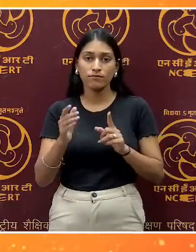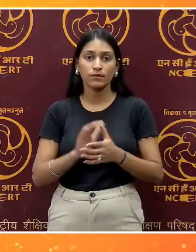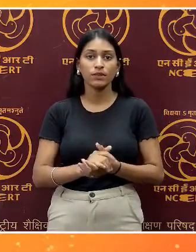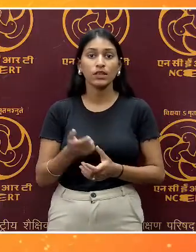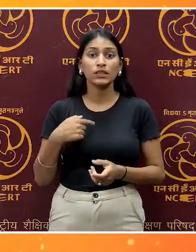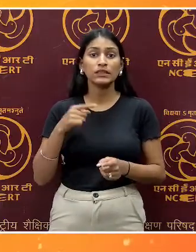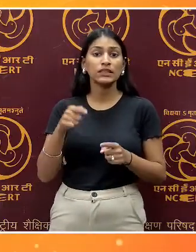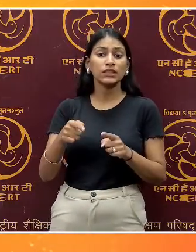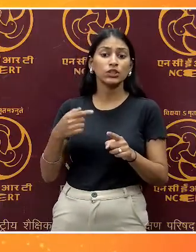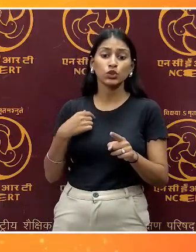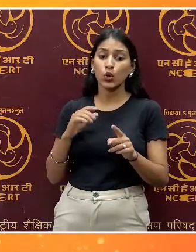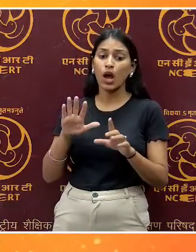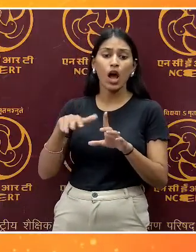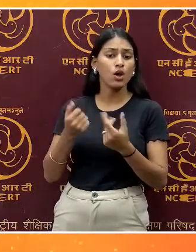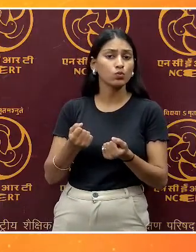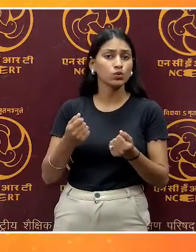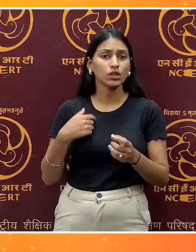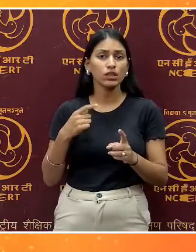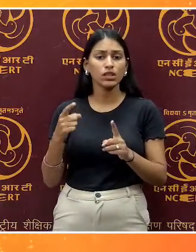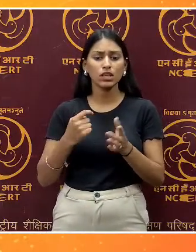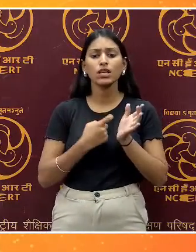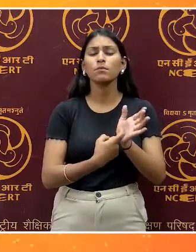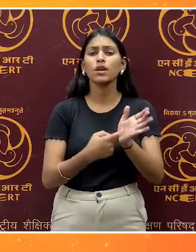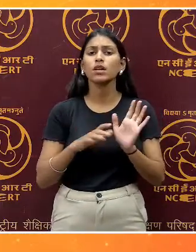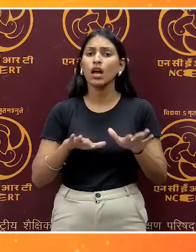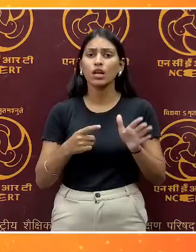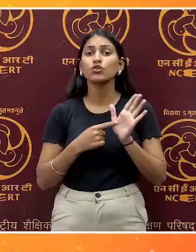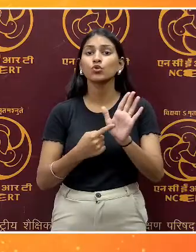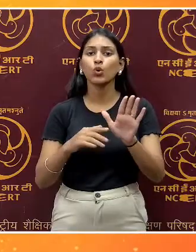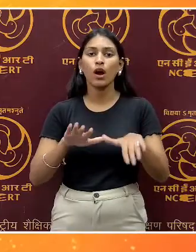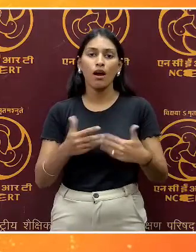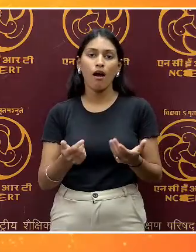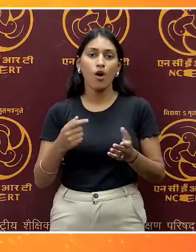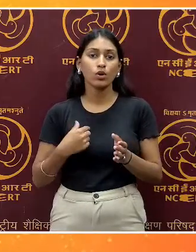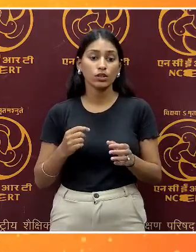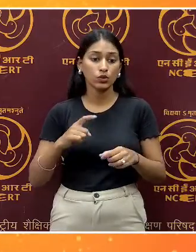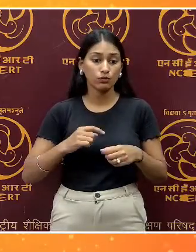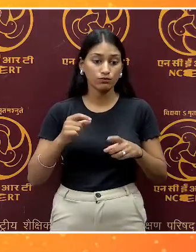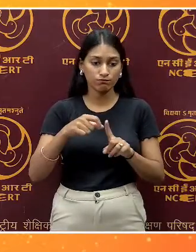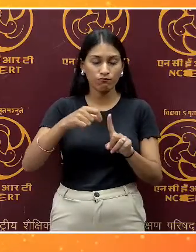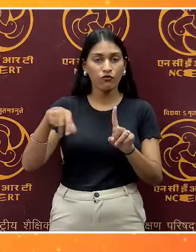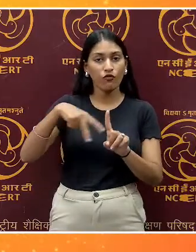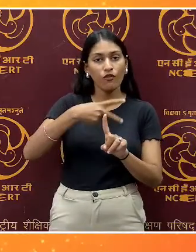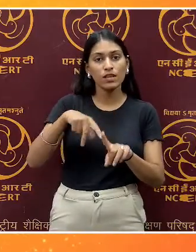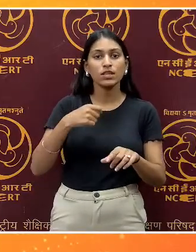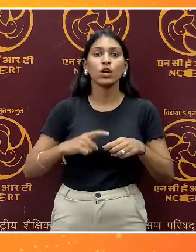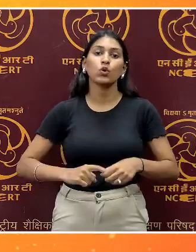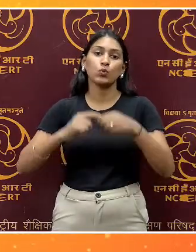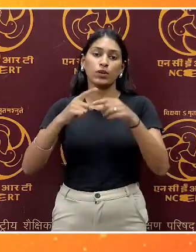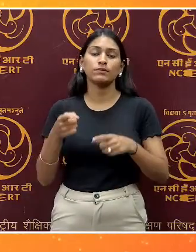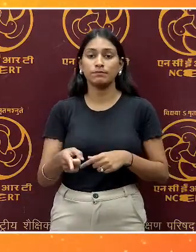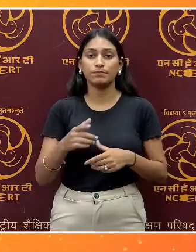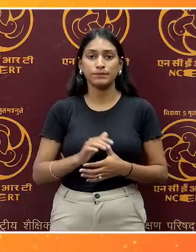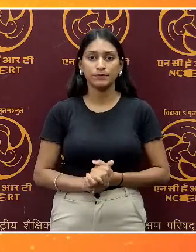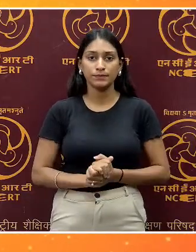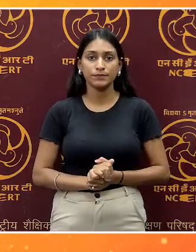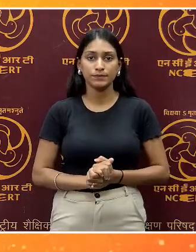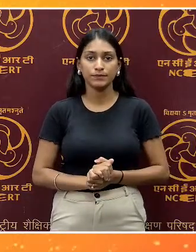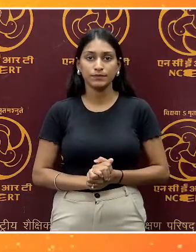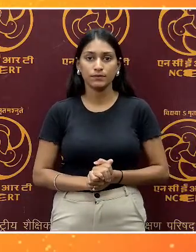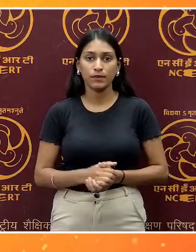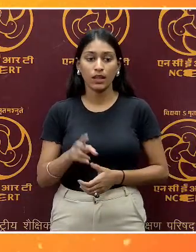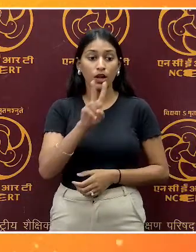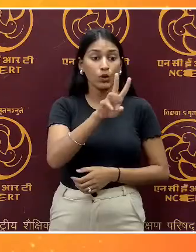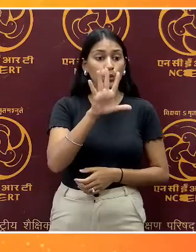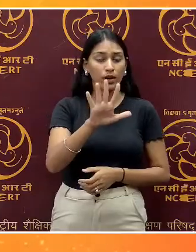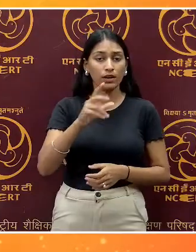should obviously also be representing the same physical quantity. You cannot say 25 Newton equal to 25